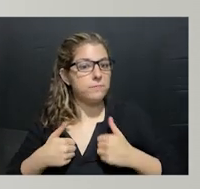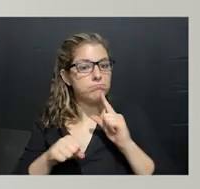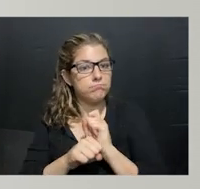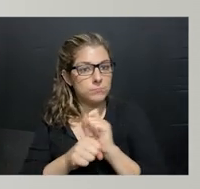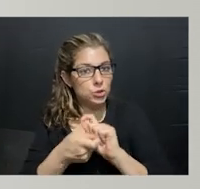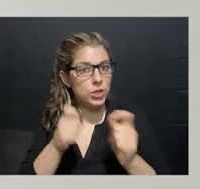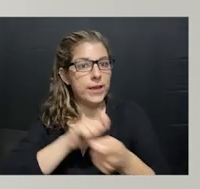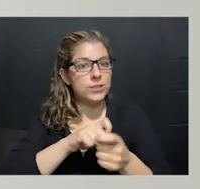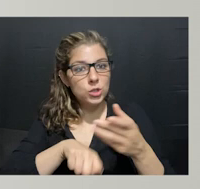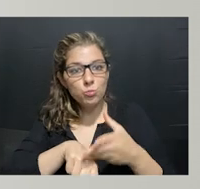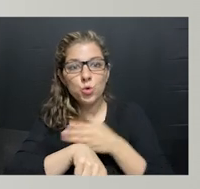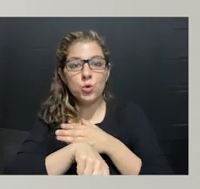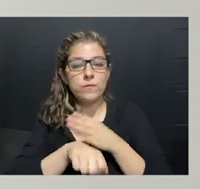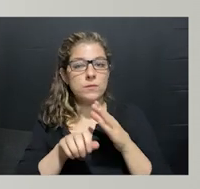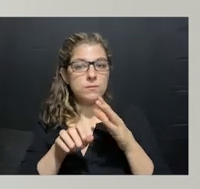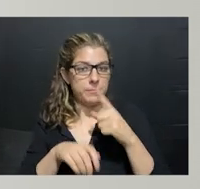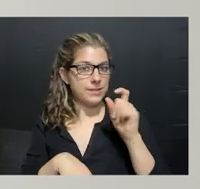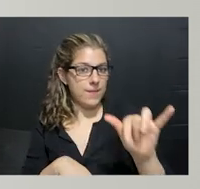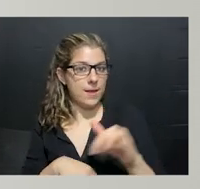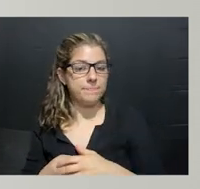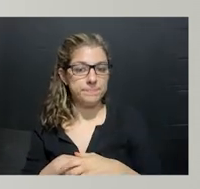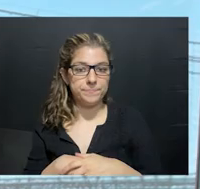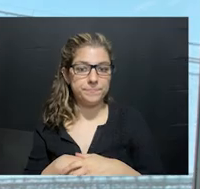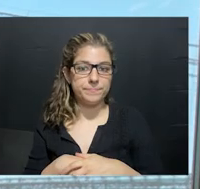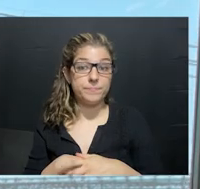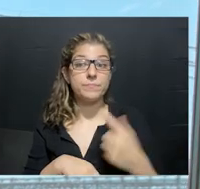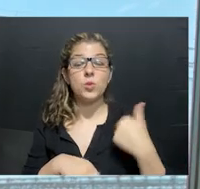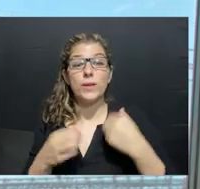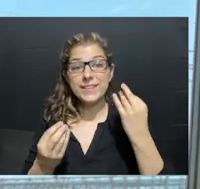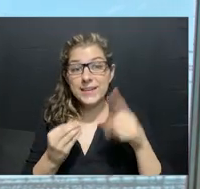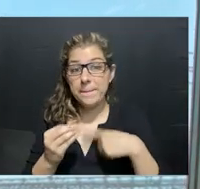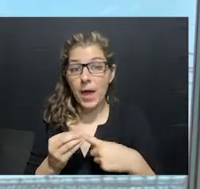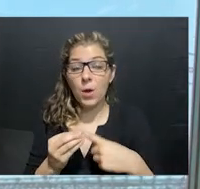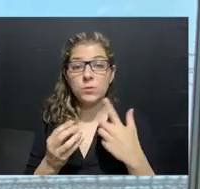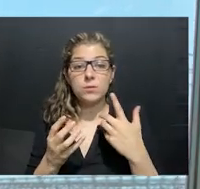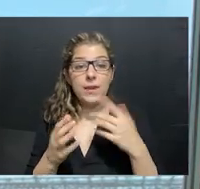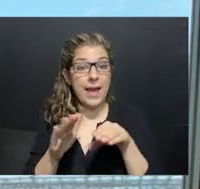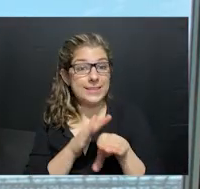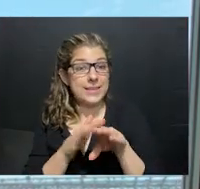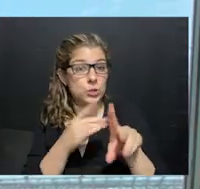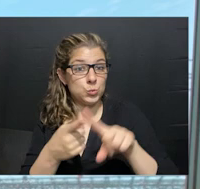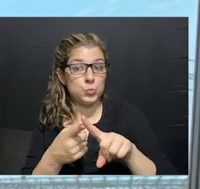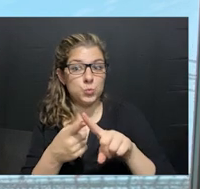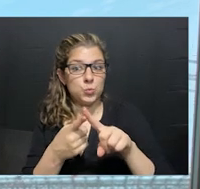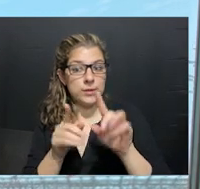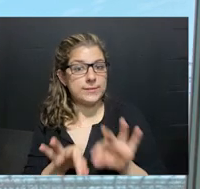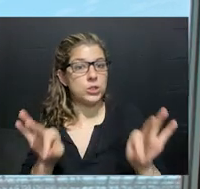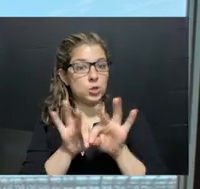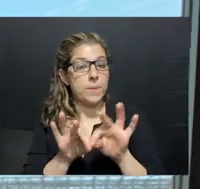been greatly improved, greatly enhanced as a result of that. So as we think about access to